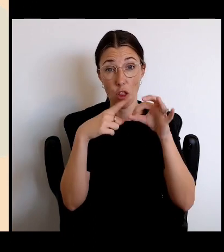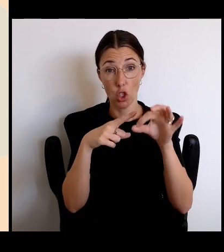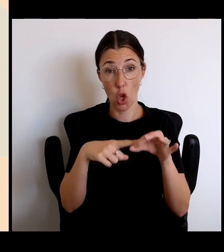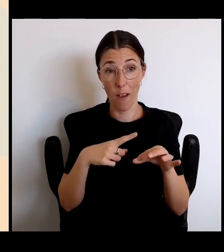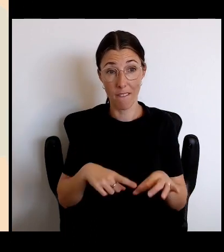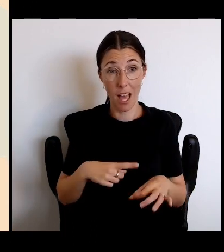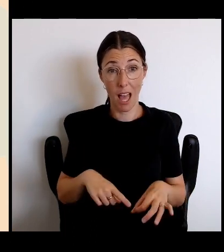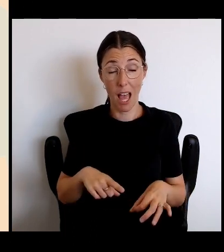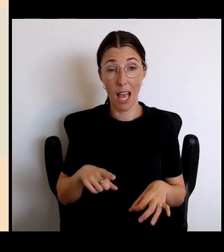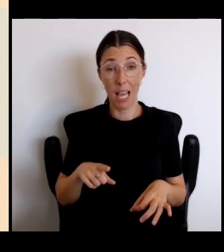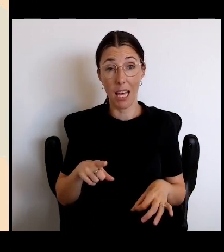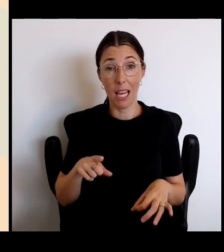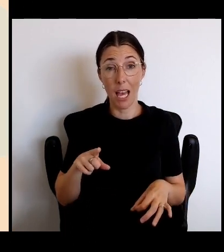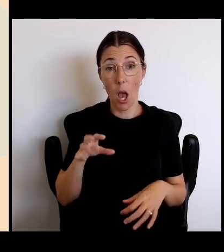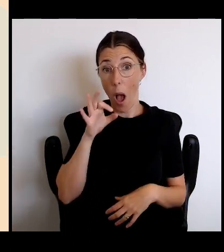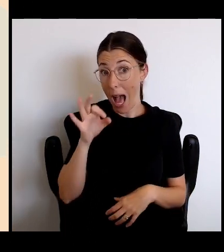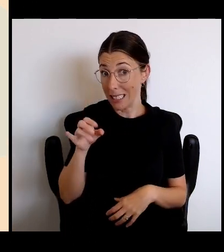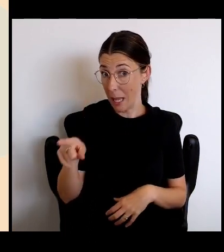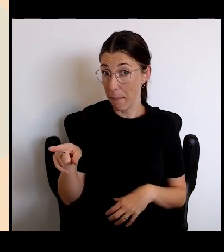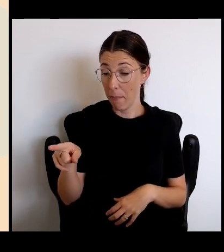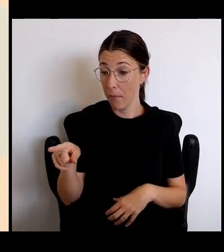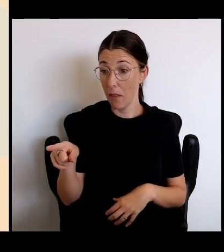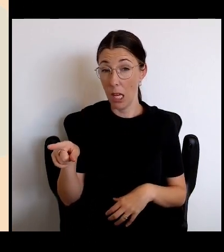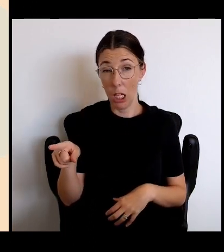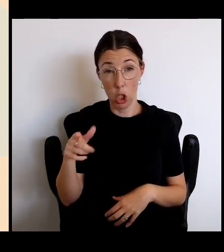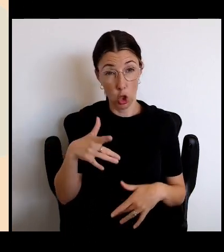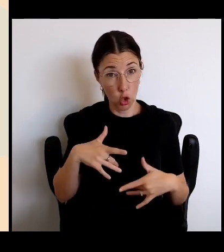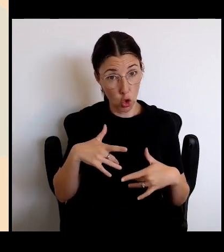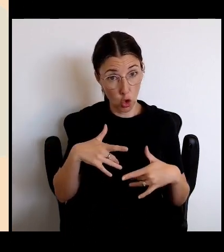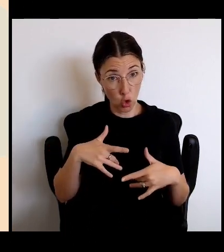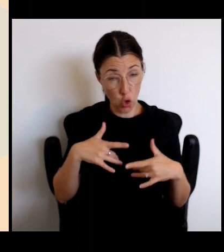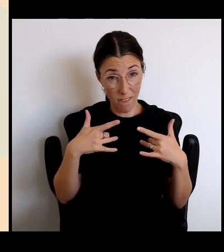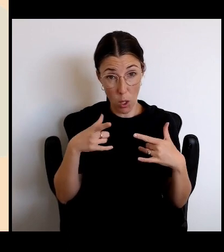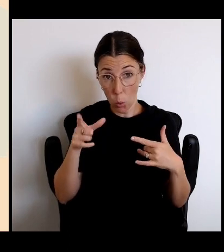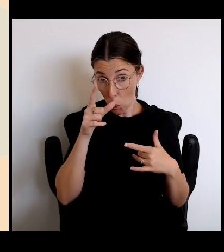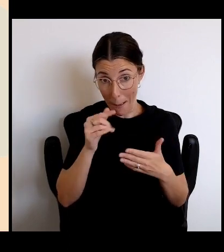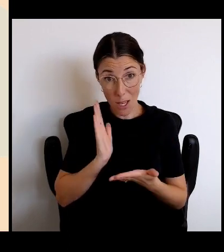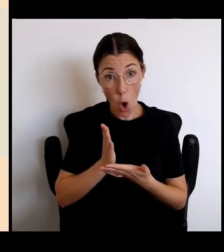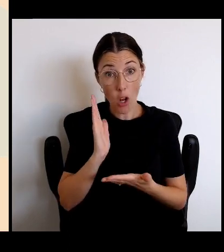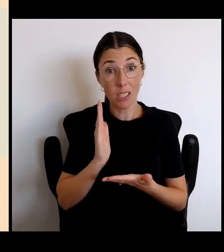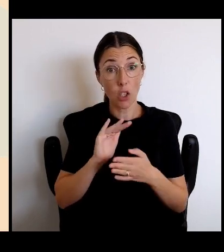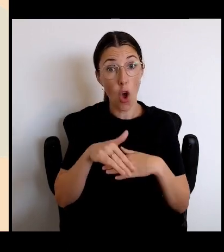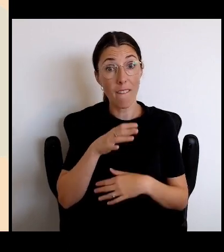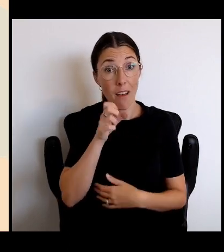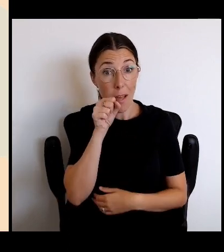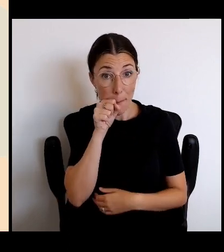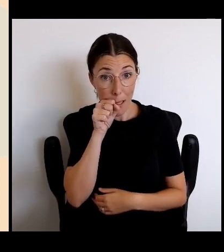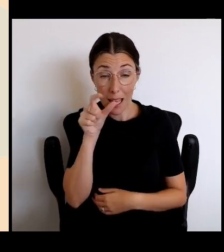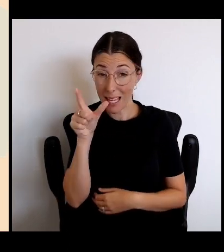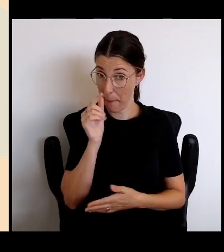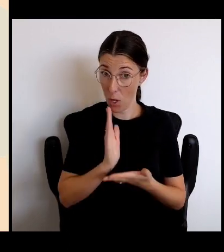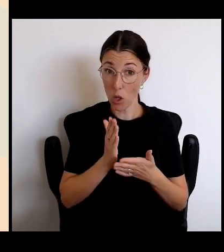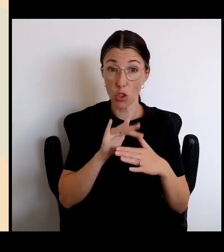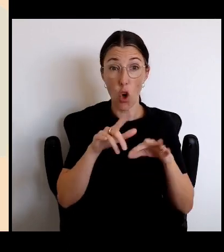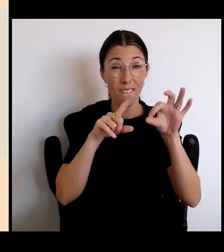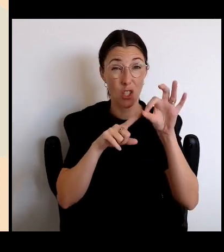this in teen research, how honest they felt they could be about their vaping and about the survey. And so basically we asked them to what extent